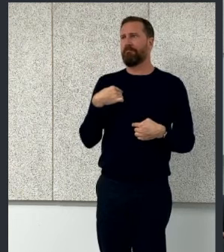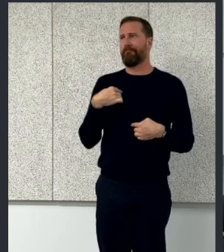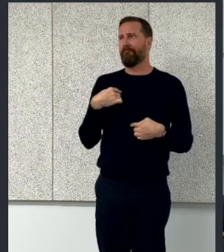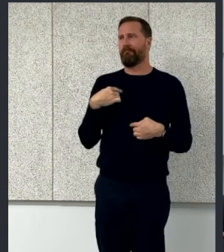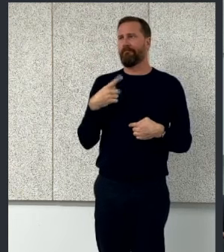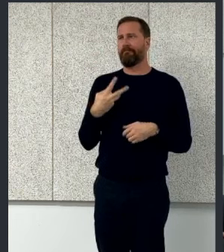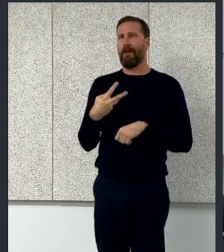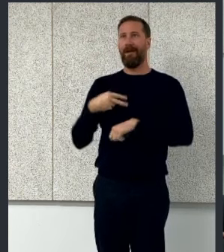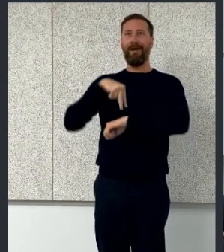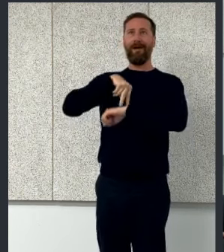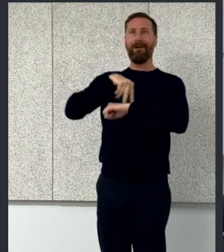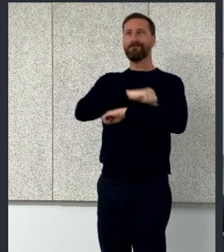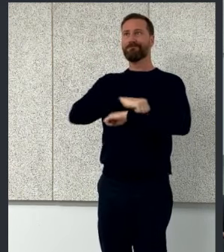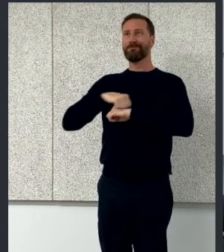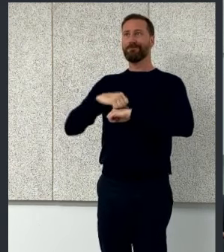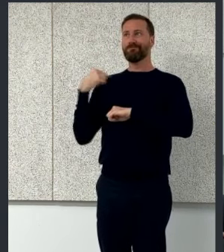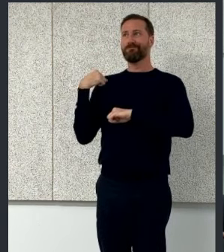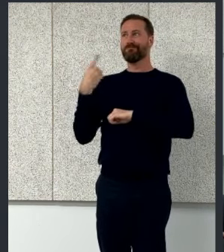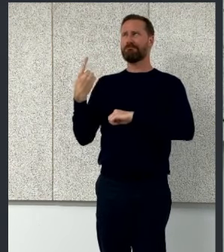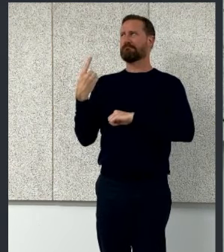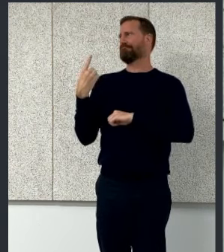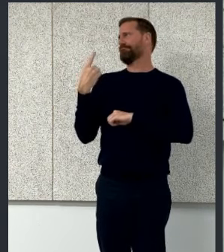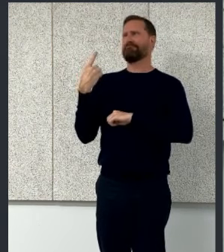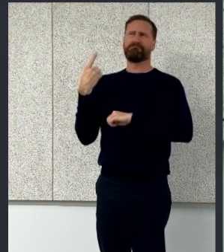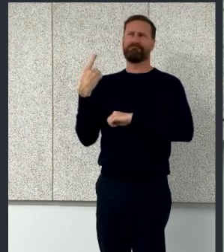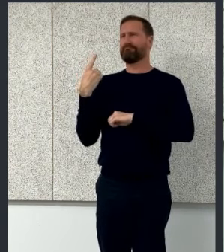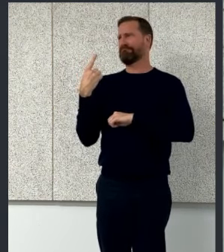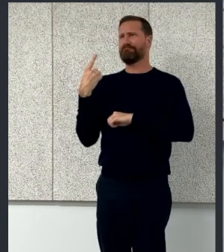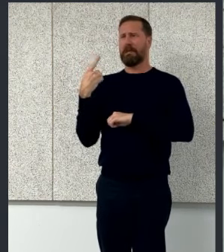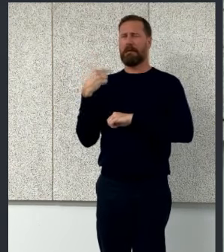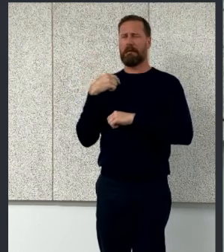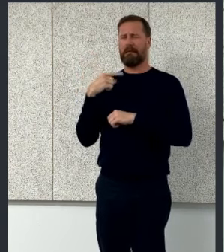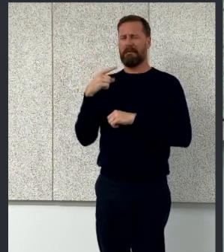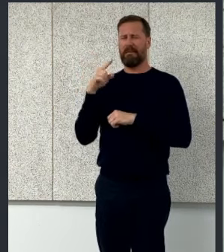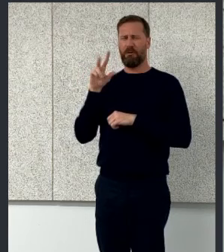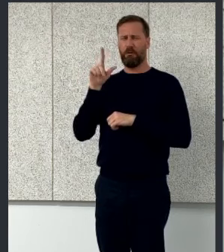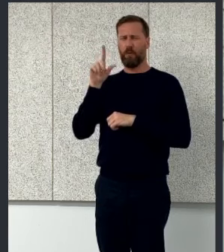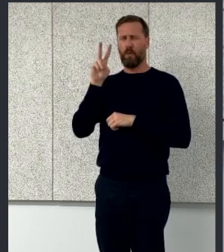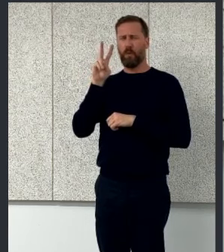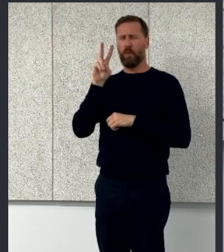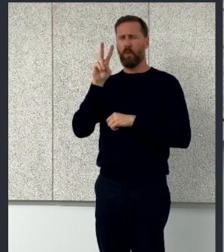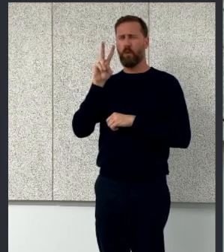stage. I think the last time I was on stage was a stage reading in